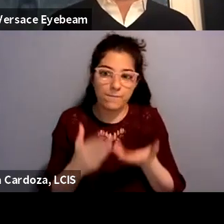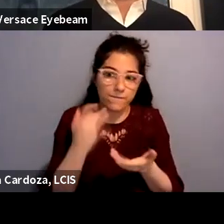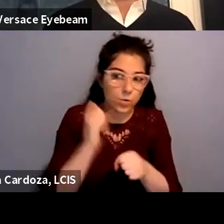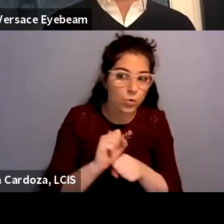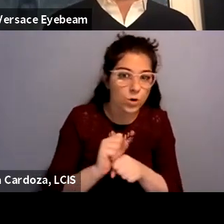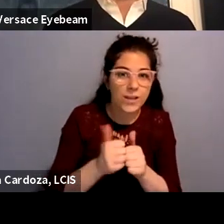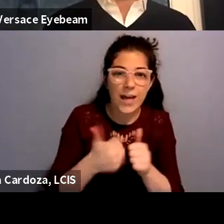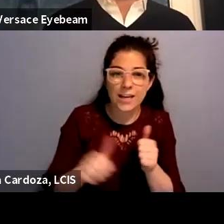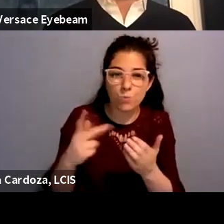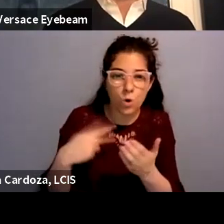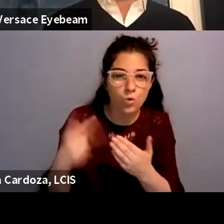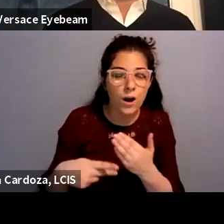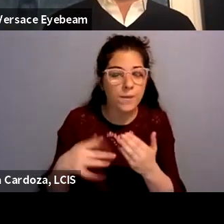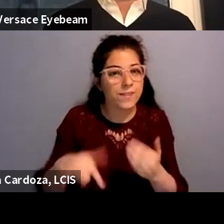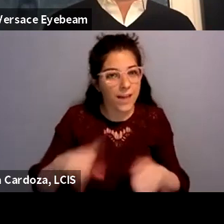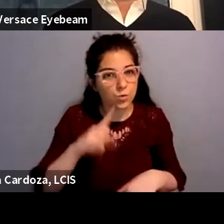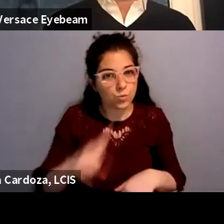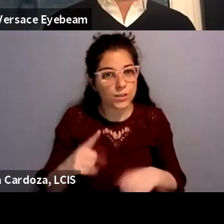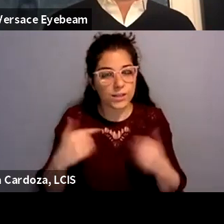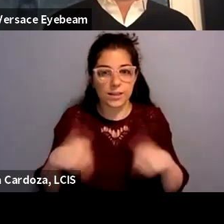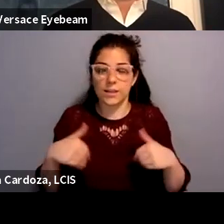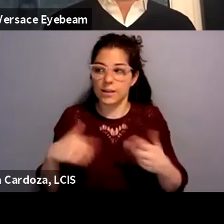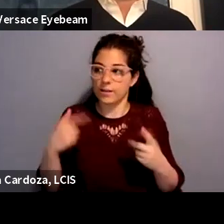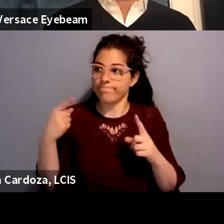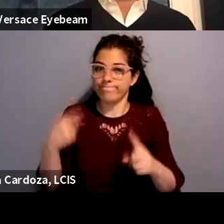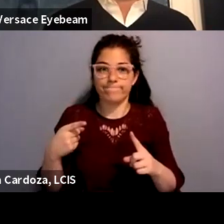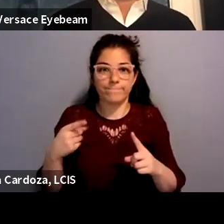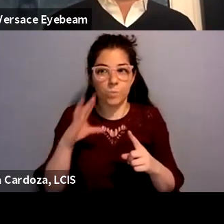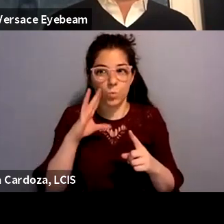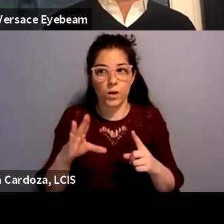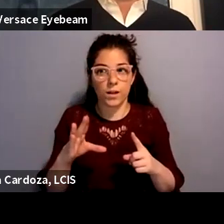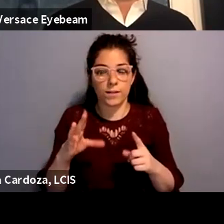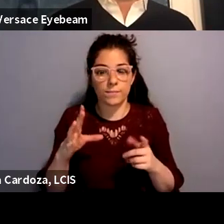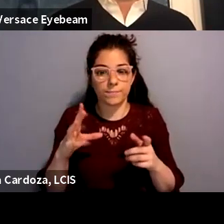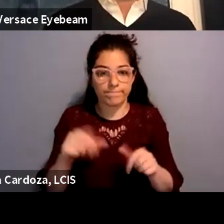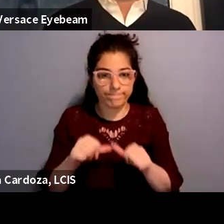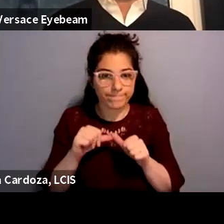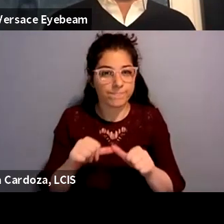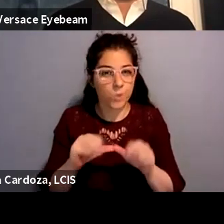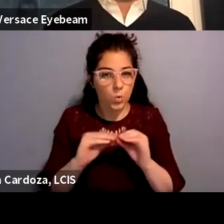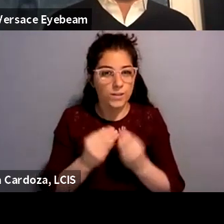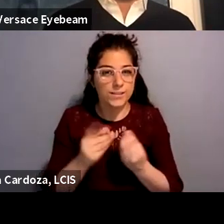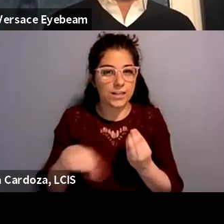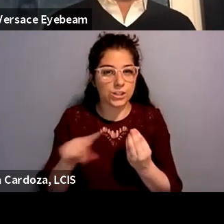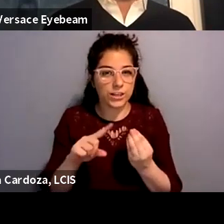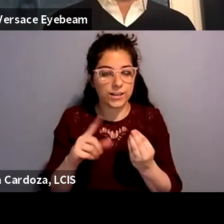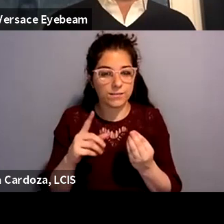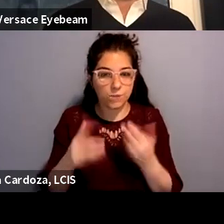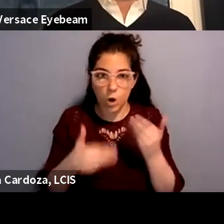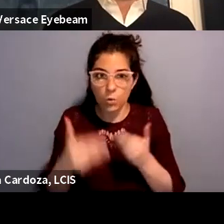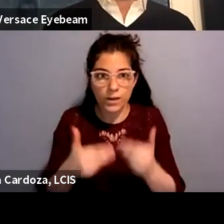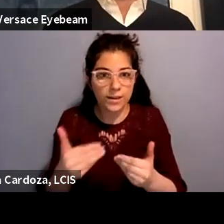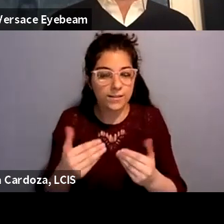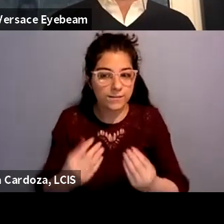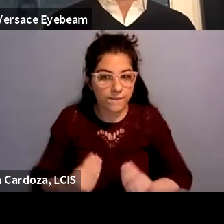of the programs, that's really sort of what will keep the organization going and